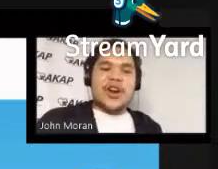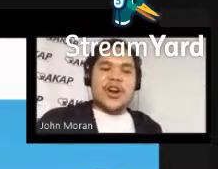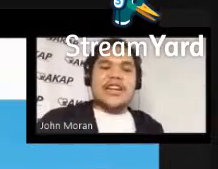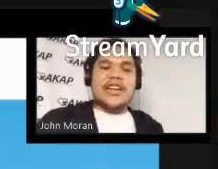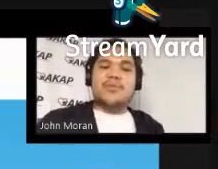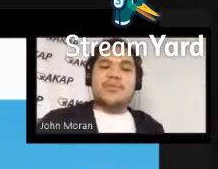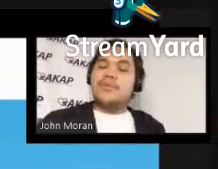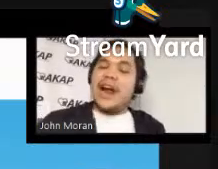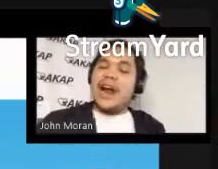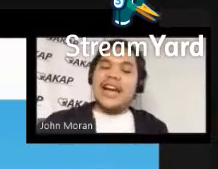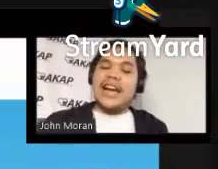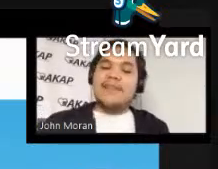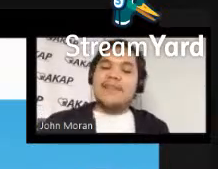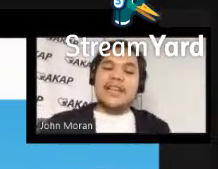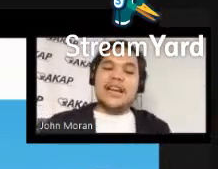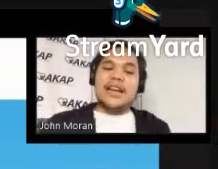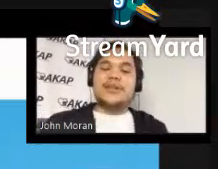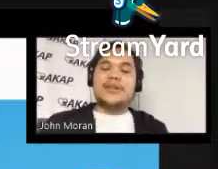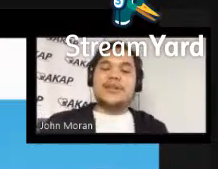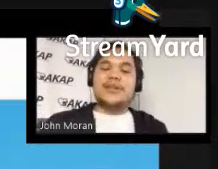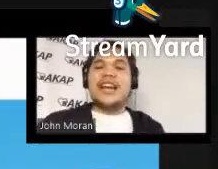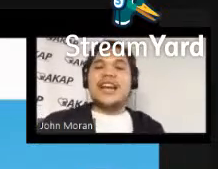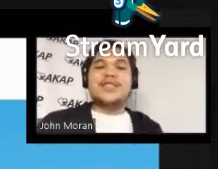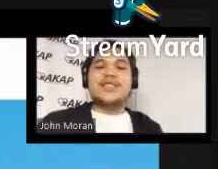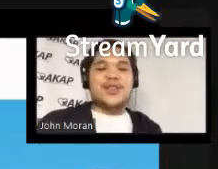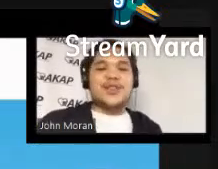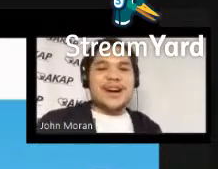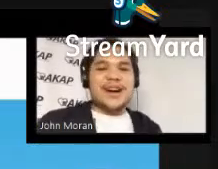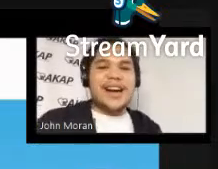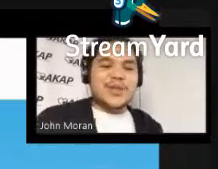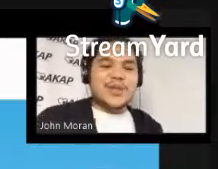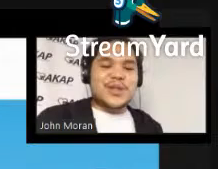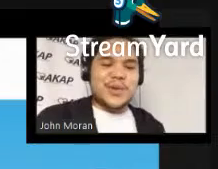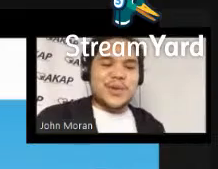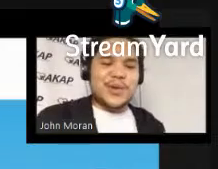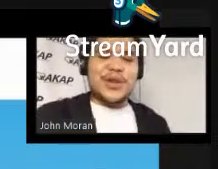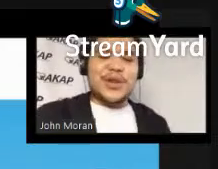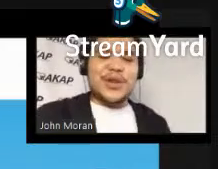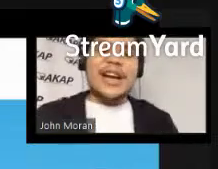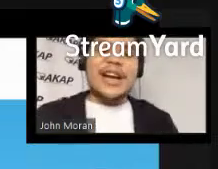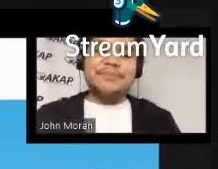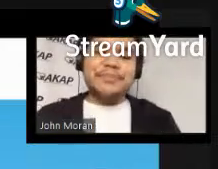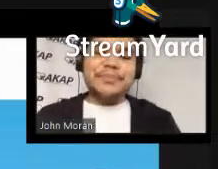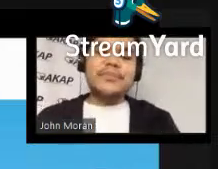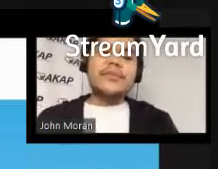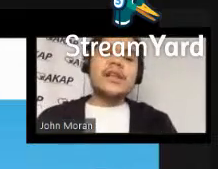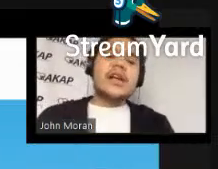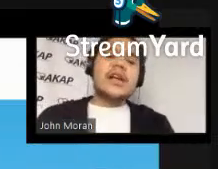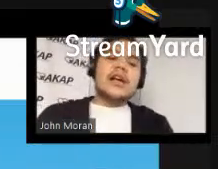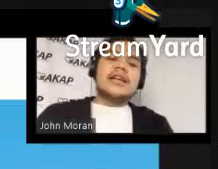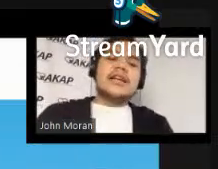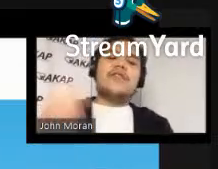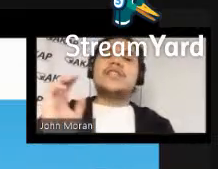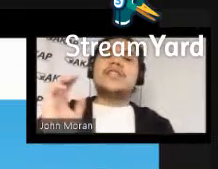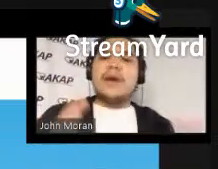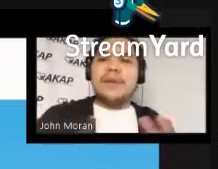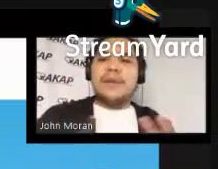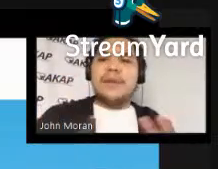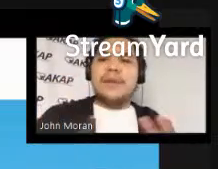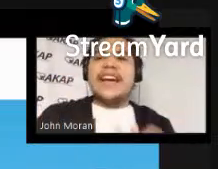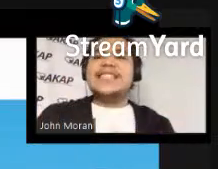Speaker, ang inyong pong prize ay ipapadala po ng Unilab sa inyong mga schools. Alright?